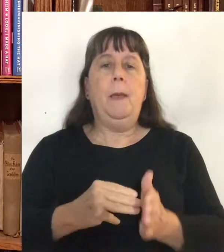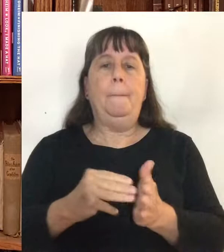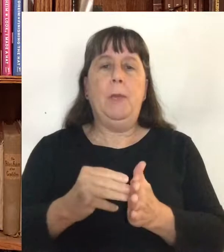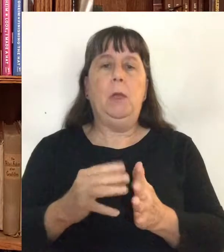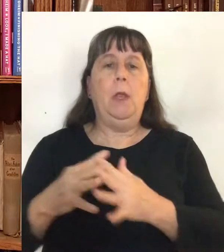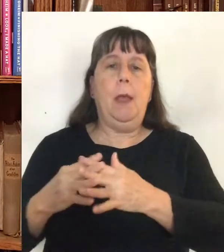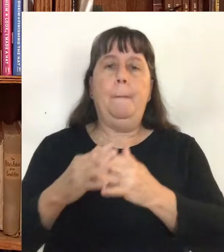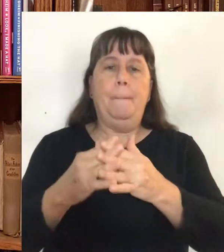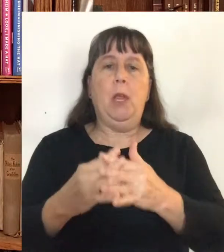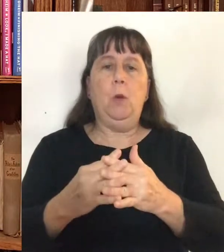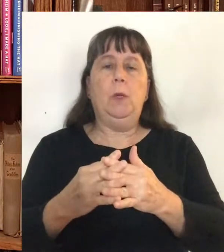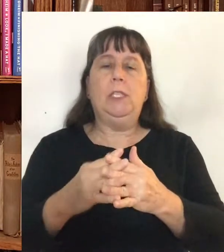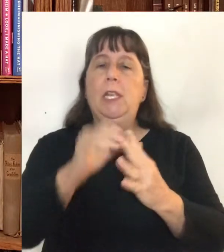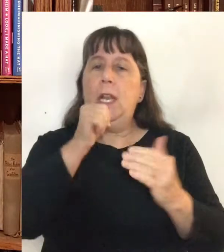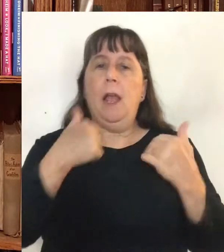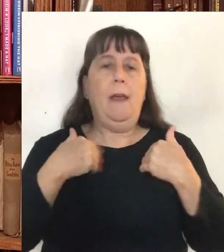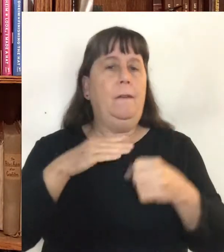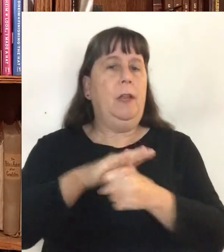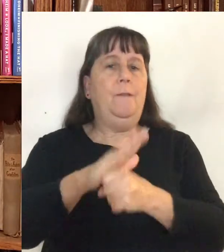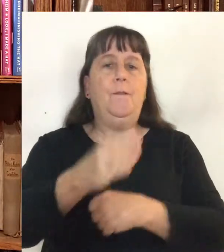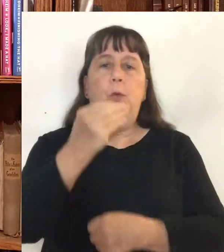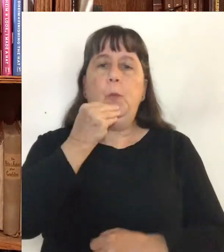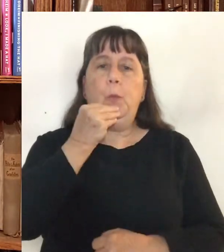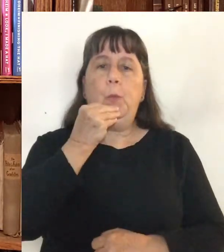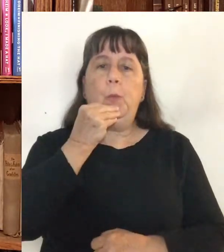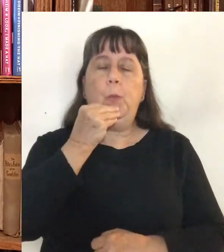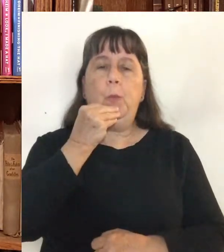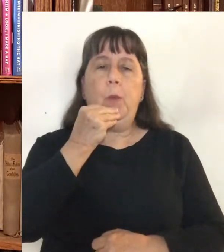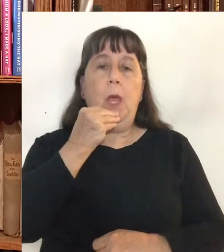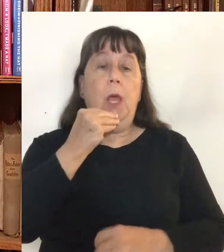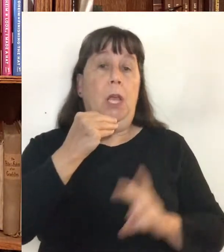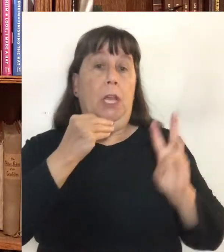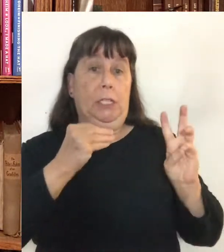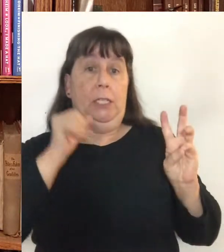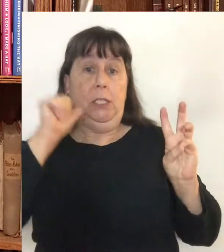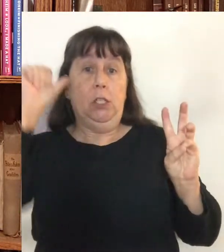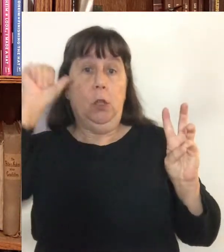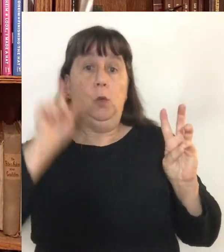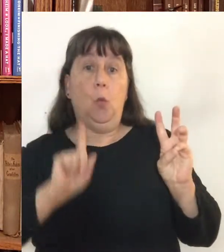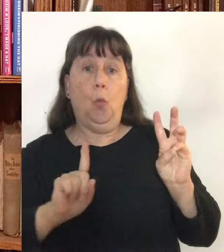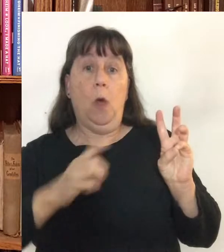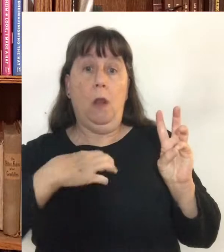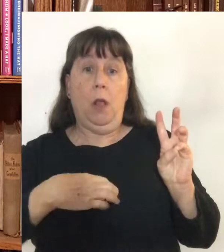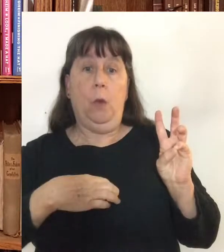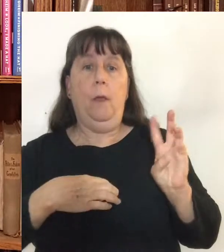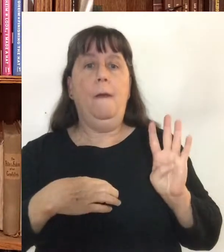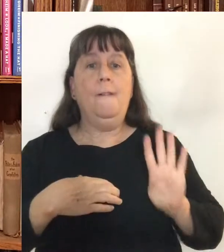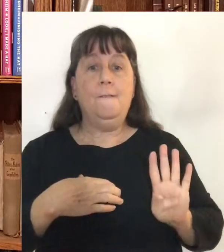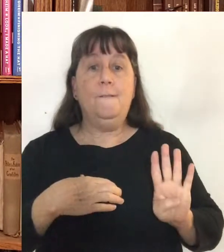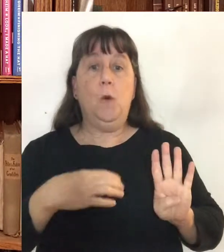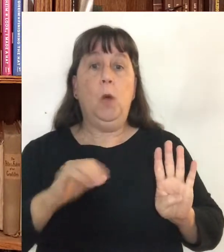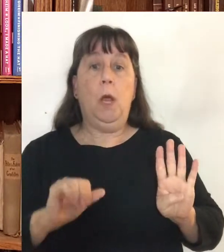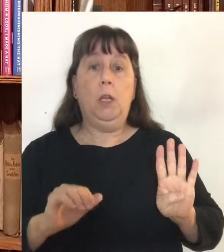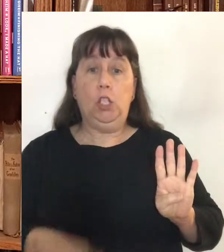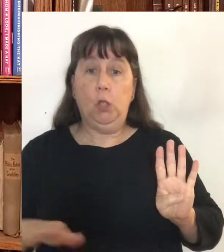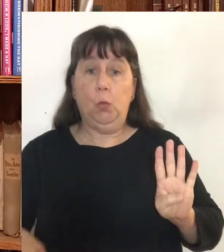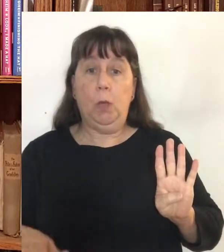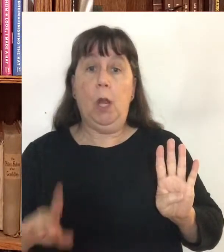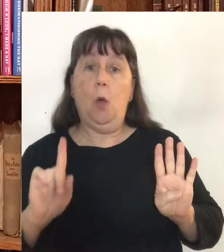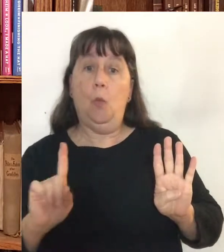Americans were food insecure. One in six adults, one in four